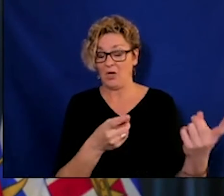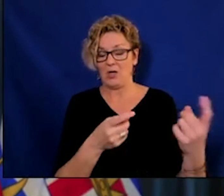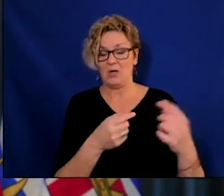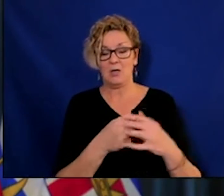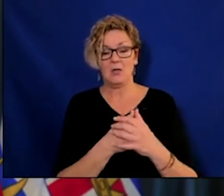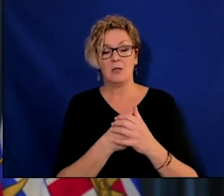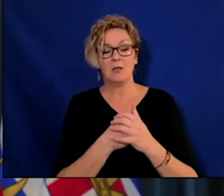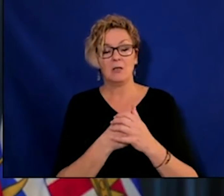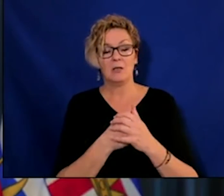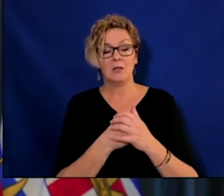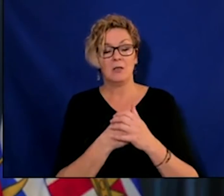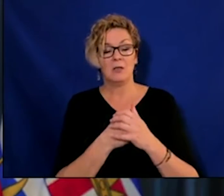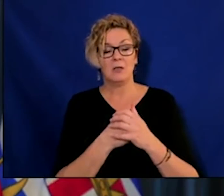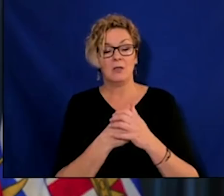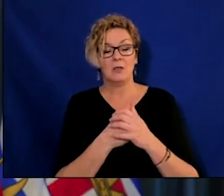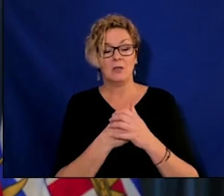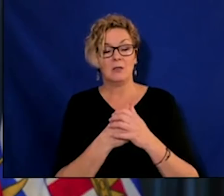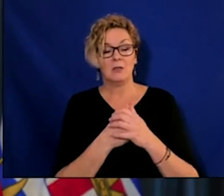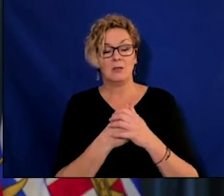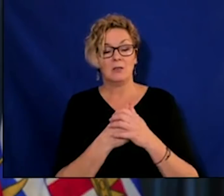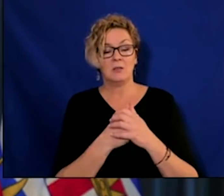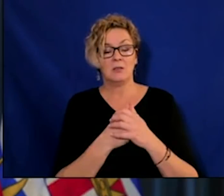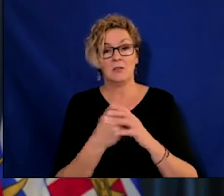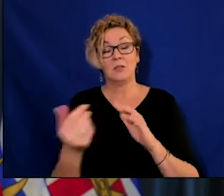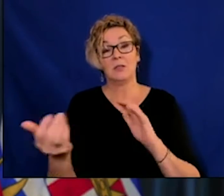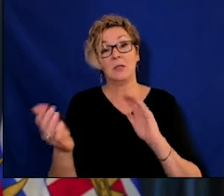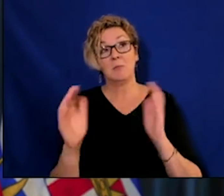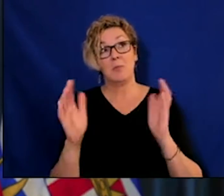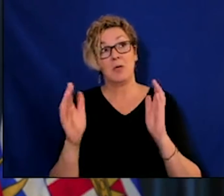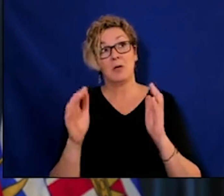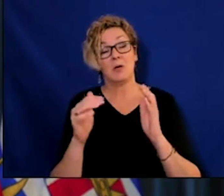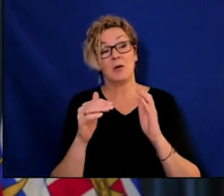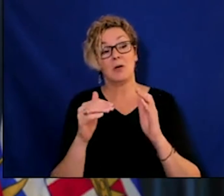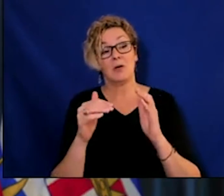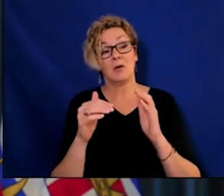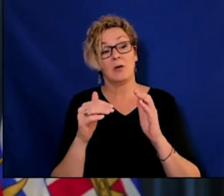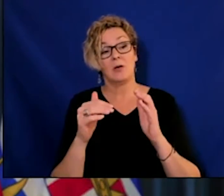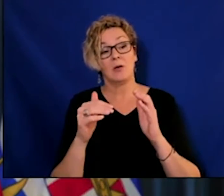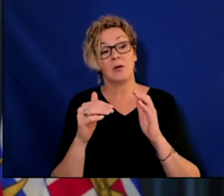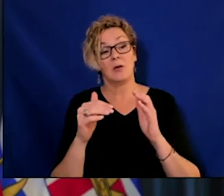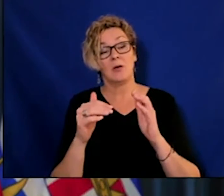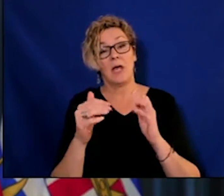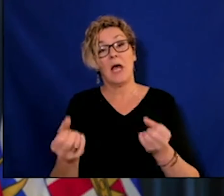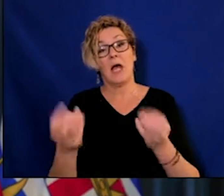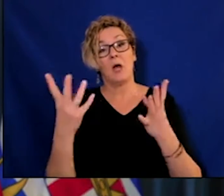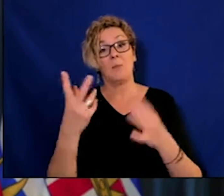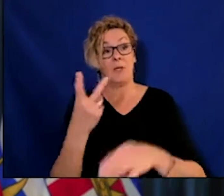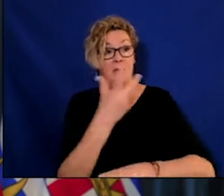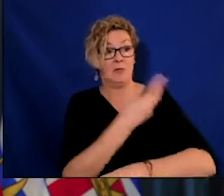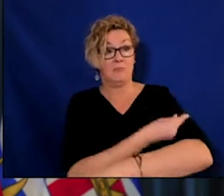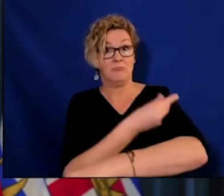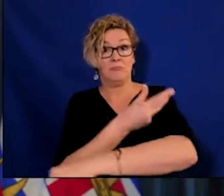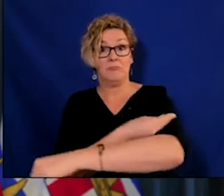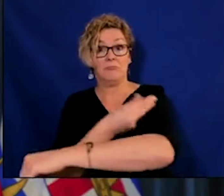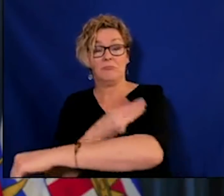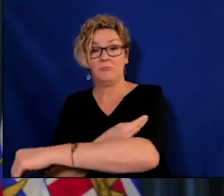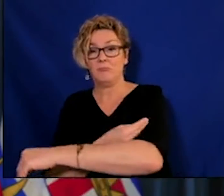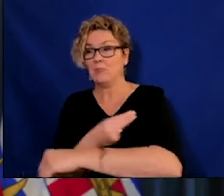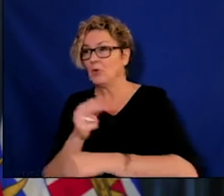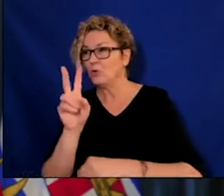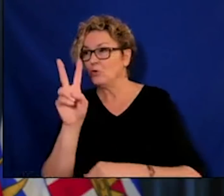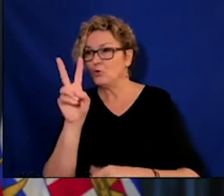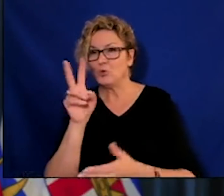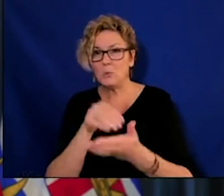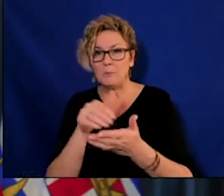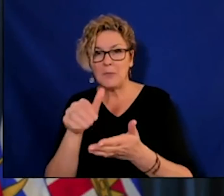2021. Just to put it in context, about 2,027,300 doses of flu vaccines have been distributed by the BC